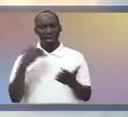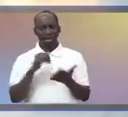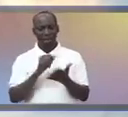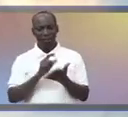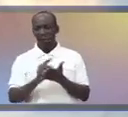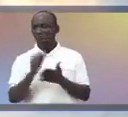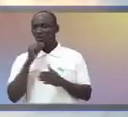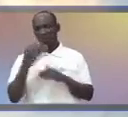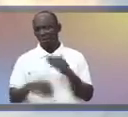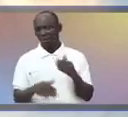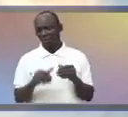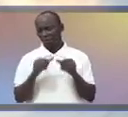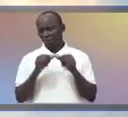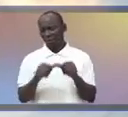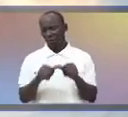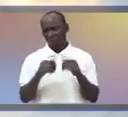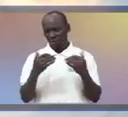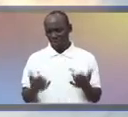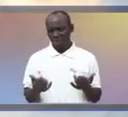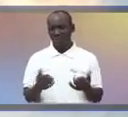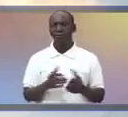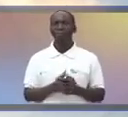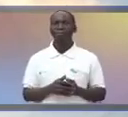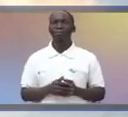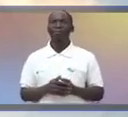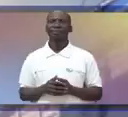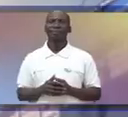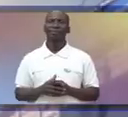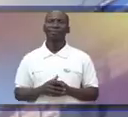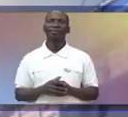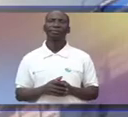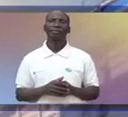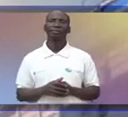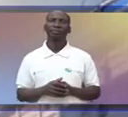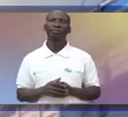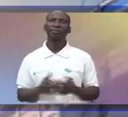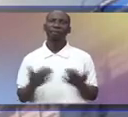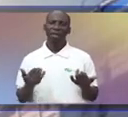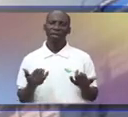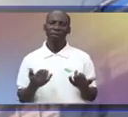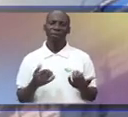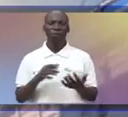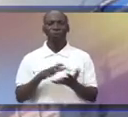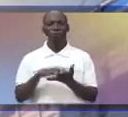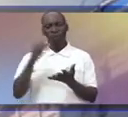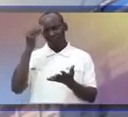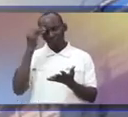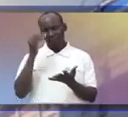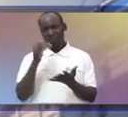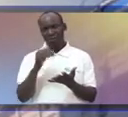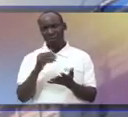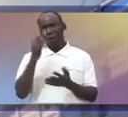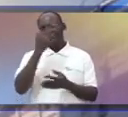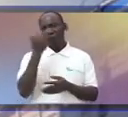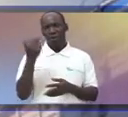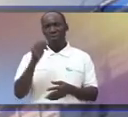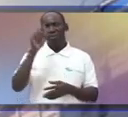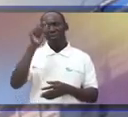asem na otwe etwa mu na ye bre no sun ye so we are looking at the scripture again. Romans chapter